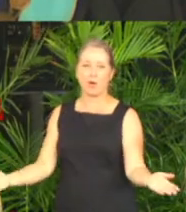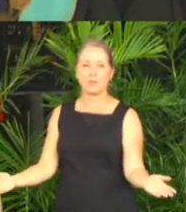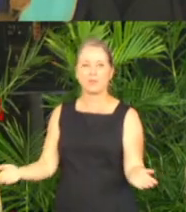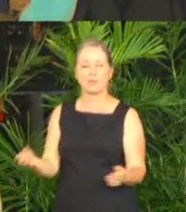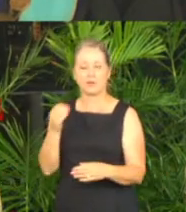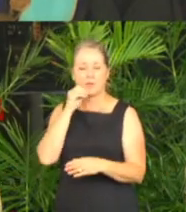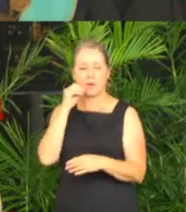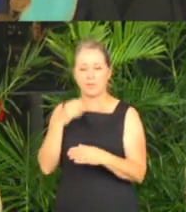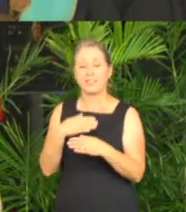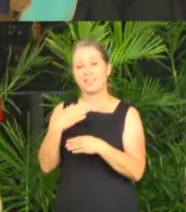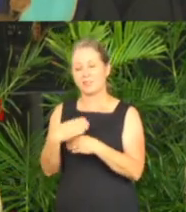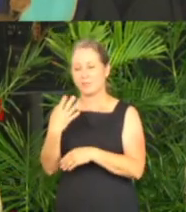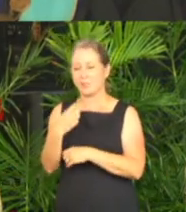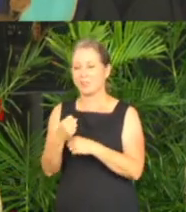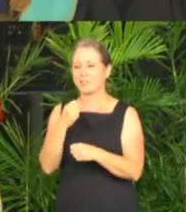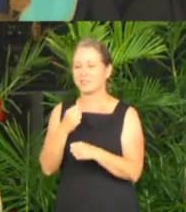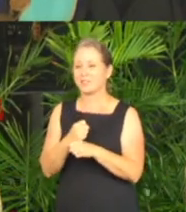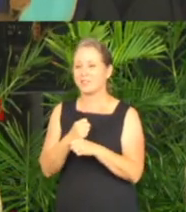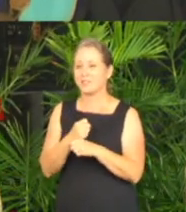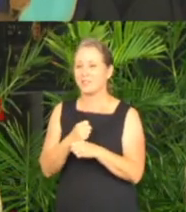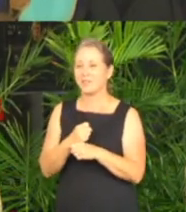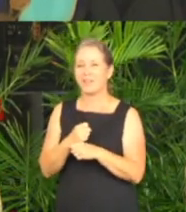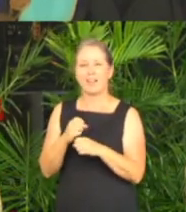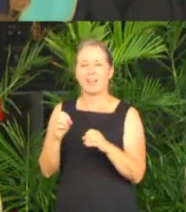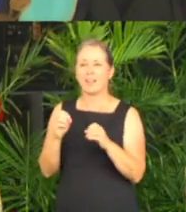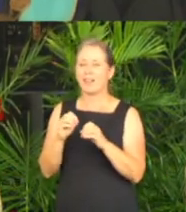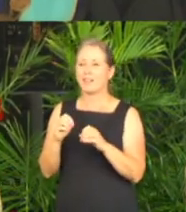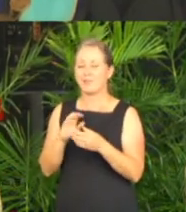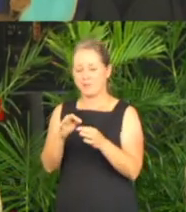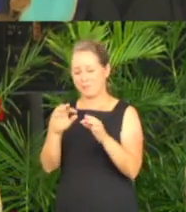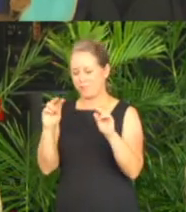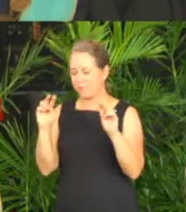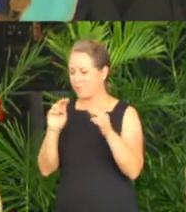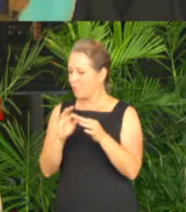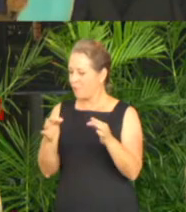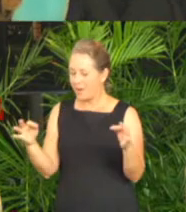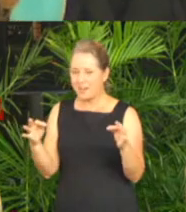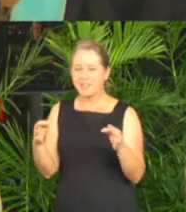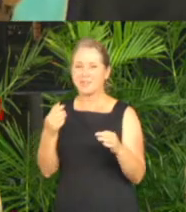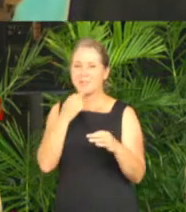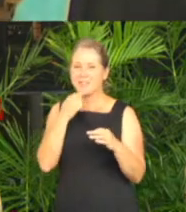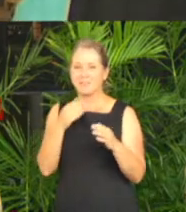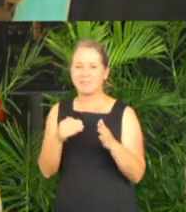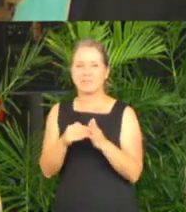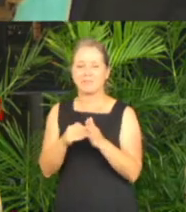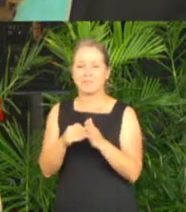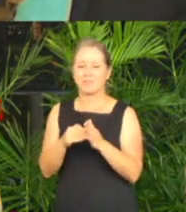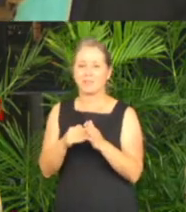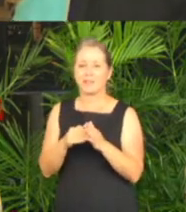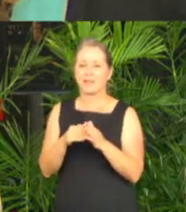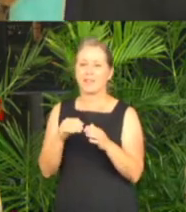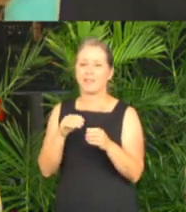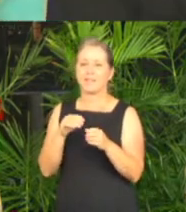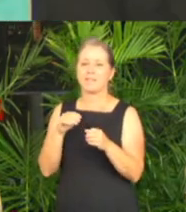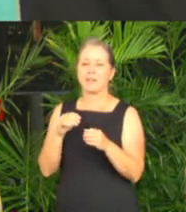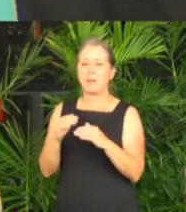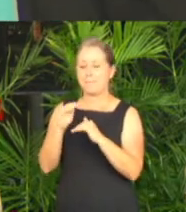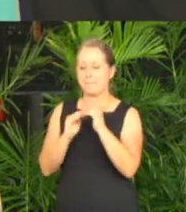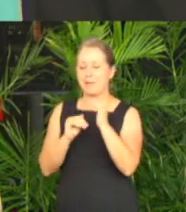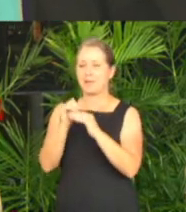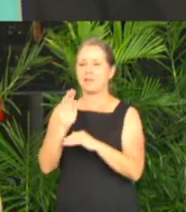for the next 4 years, an unmistakable phrase was mentioned to all of us: build your